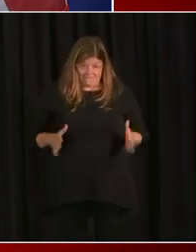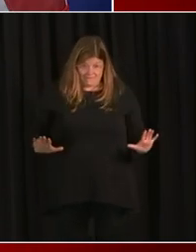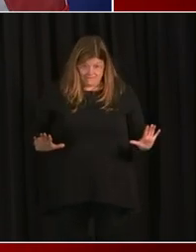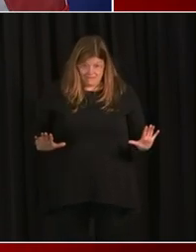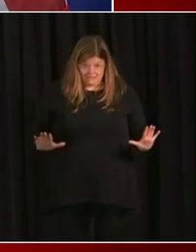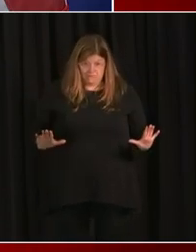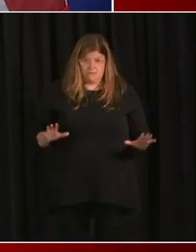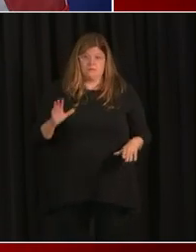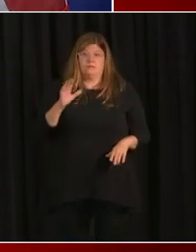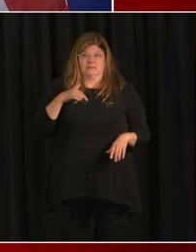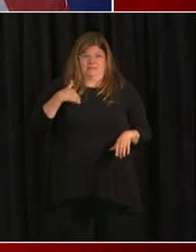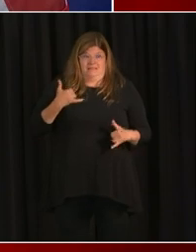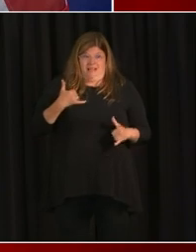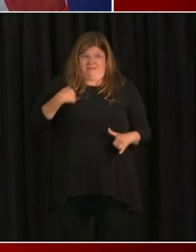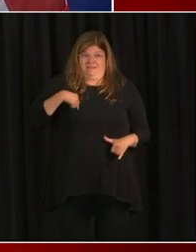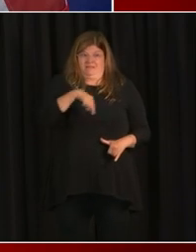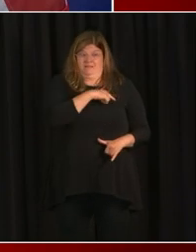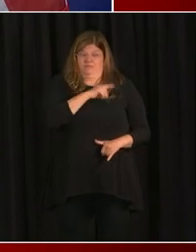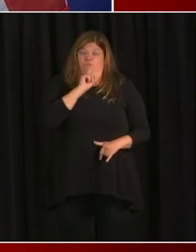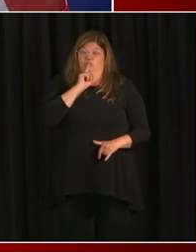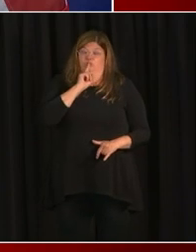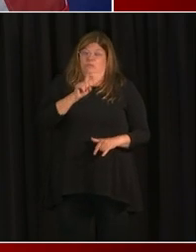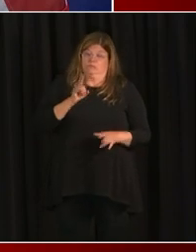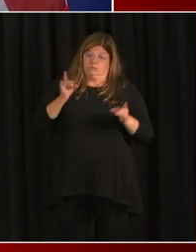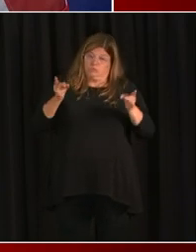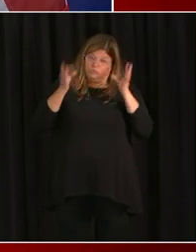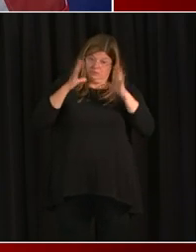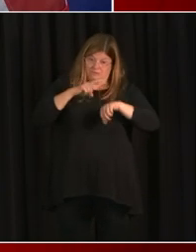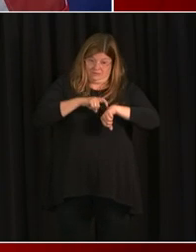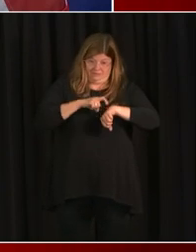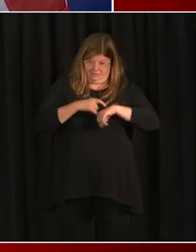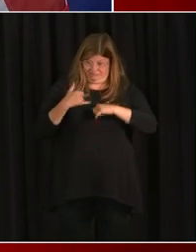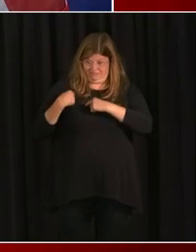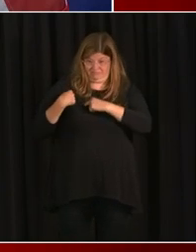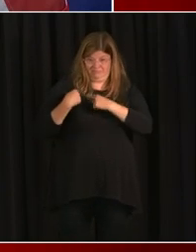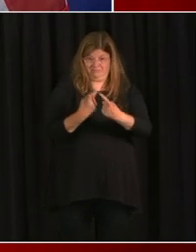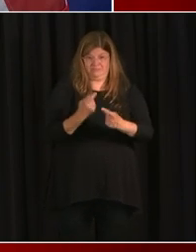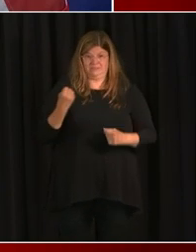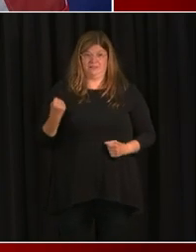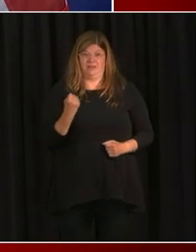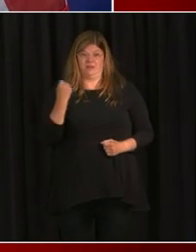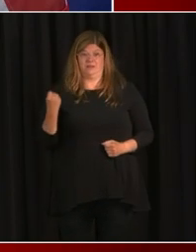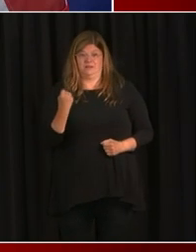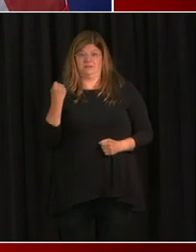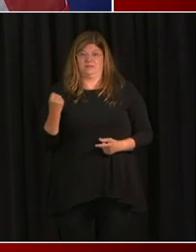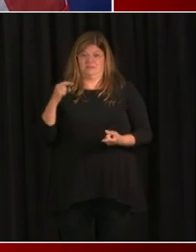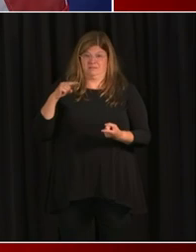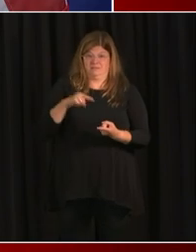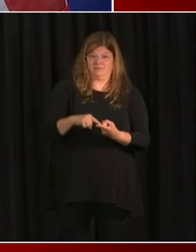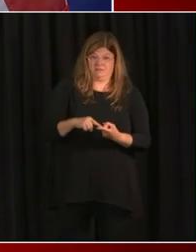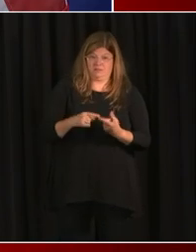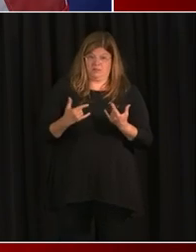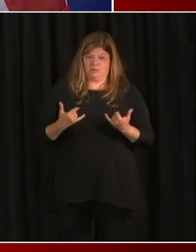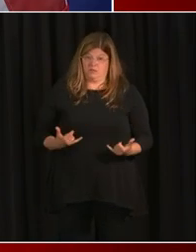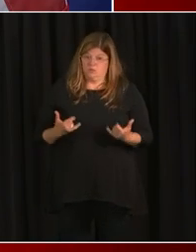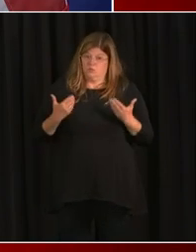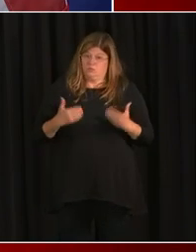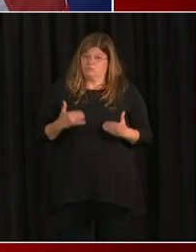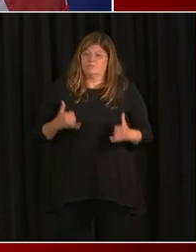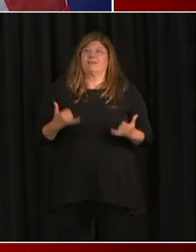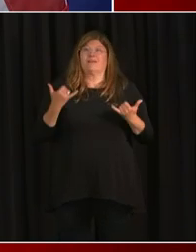some very oppressing and hot days. On Saturday, we activated the heat emergency, and that